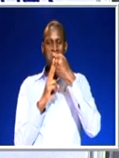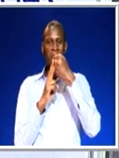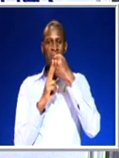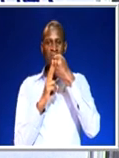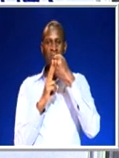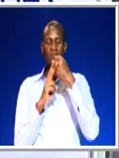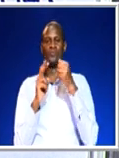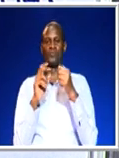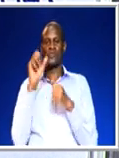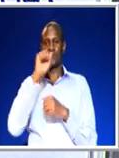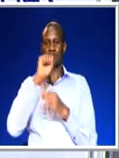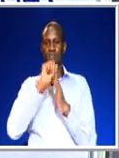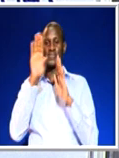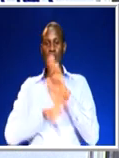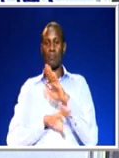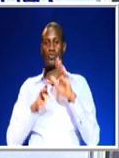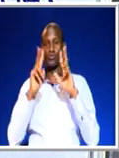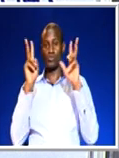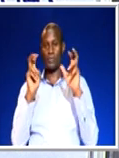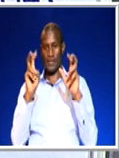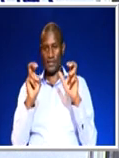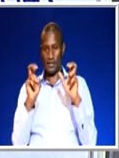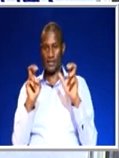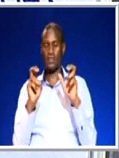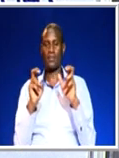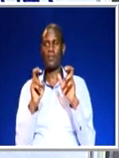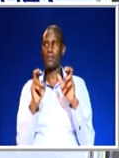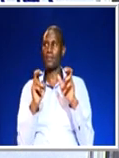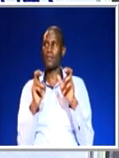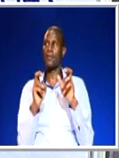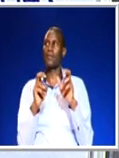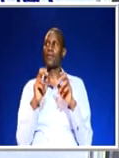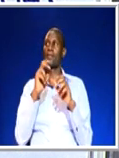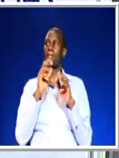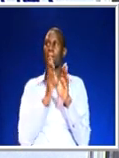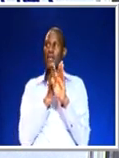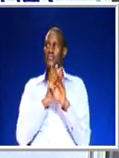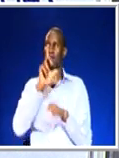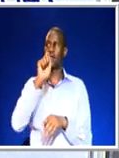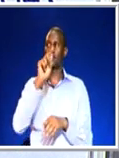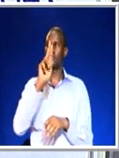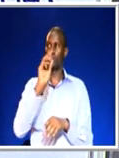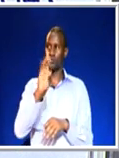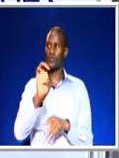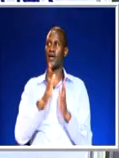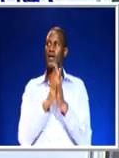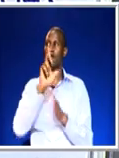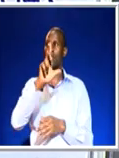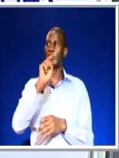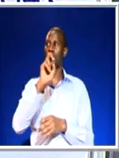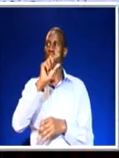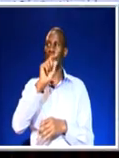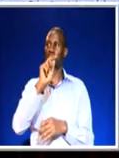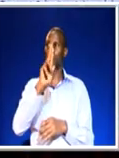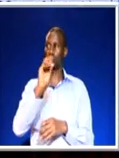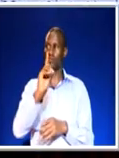My subtopic is Major Latitudes and Longitudes of Africa. Under